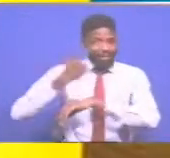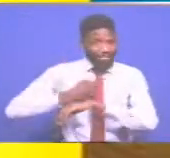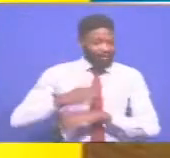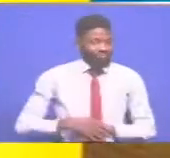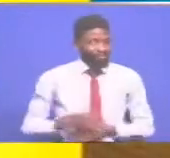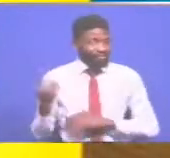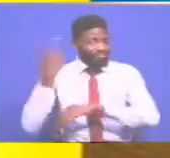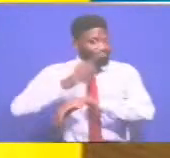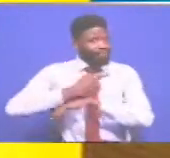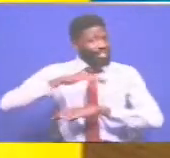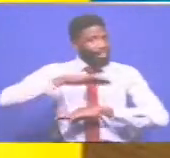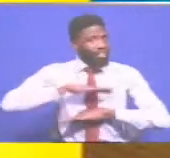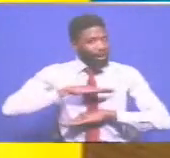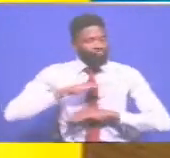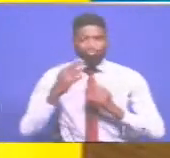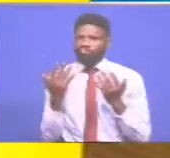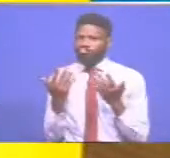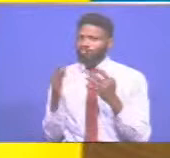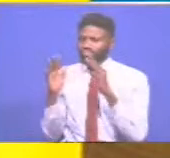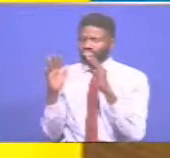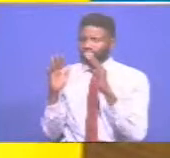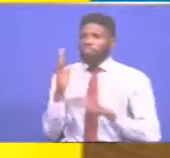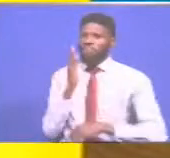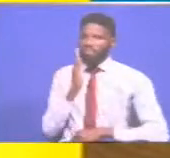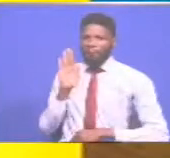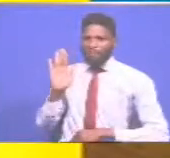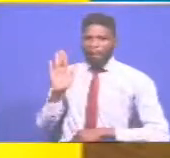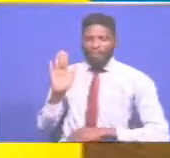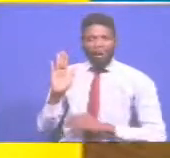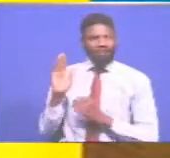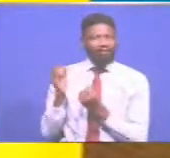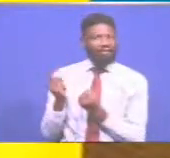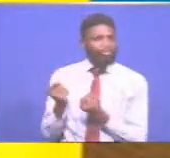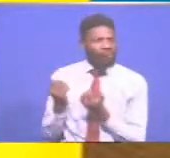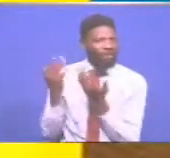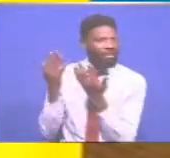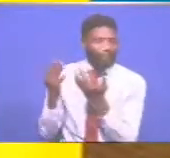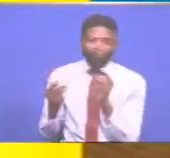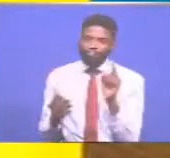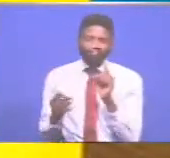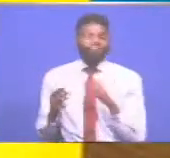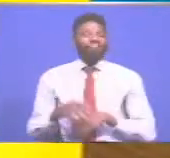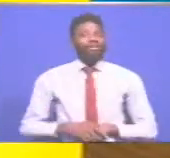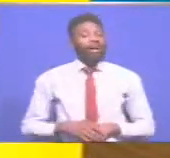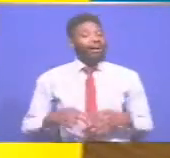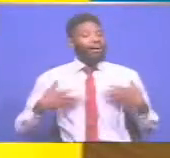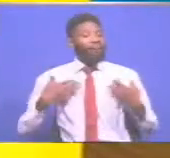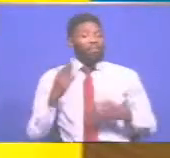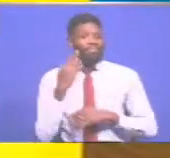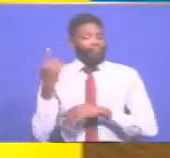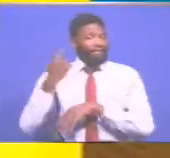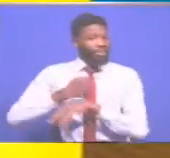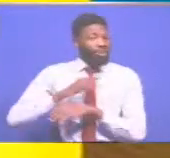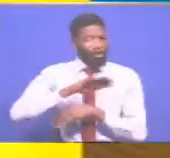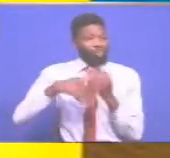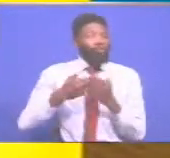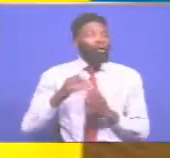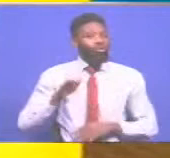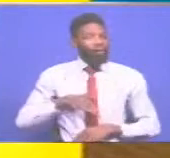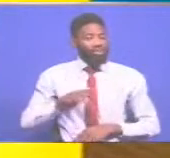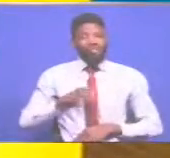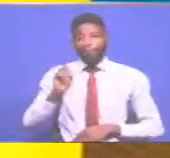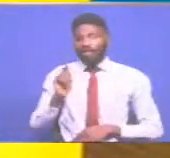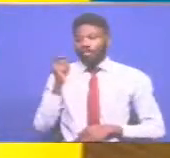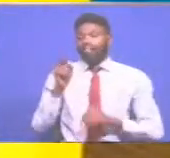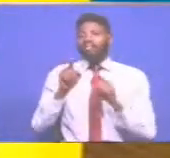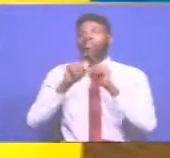not enough to celebrate her sacrifices. Happy Mother's Day to all moms out here in Kenya and around the world. Welcome